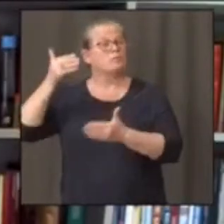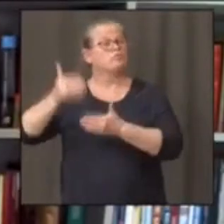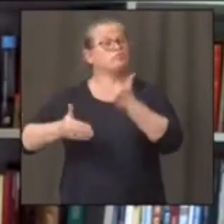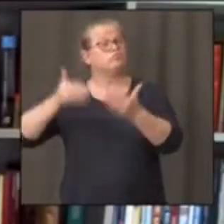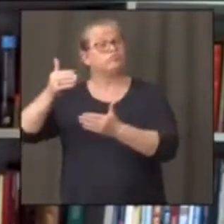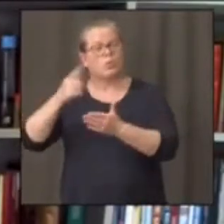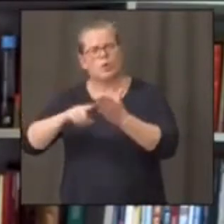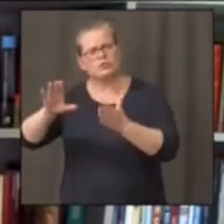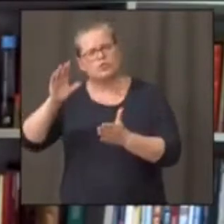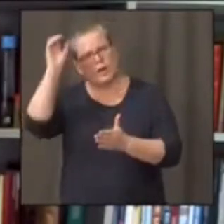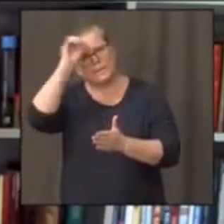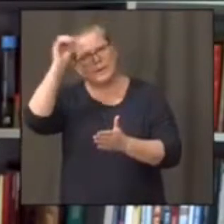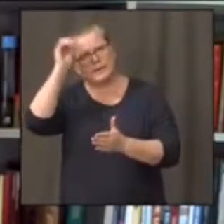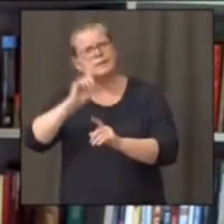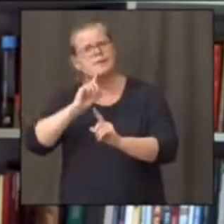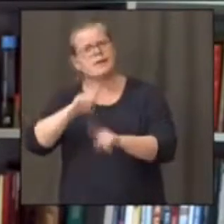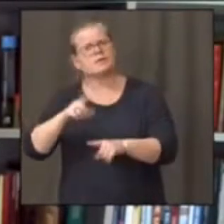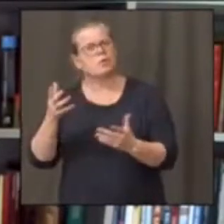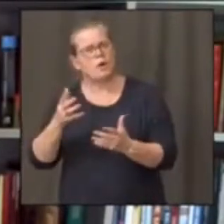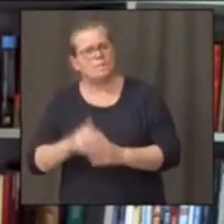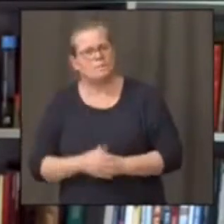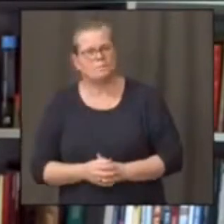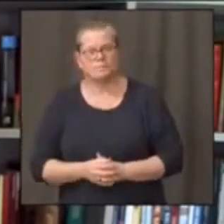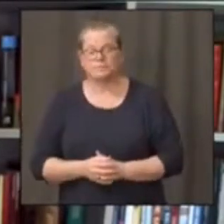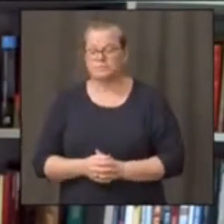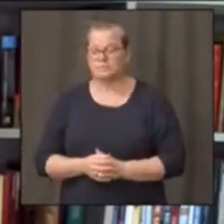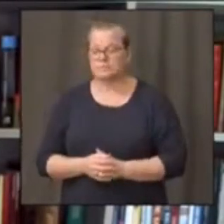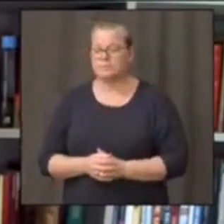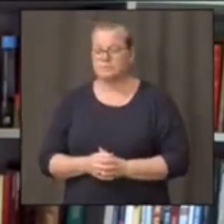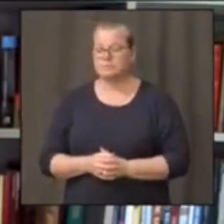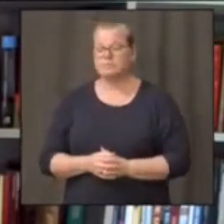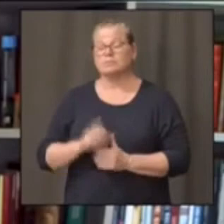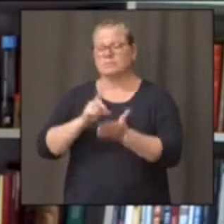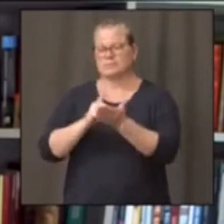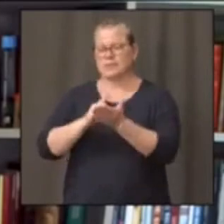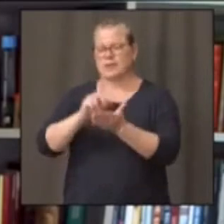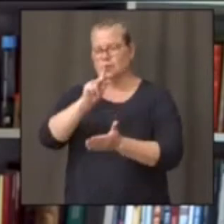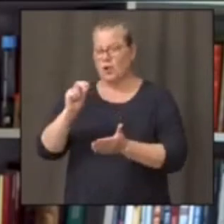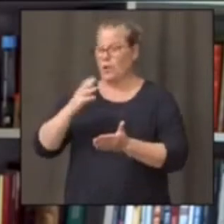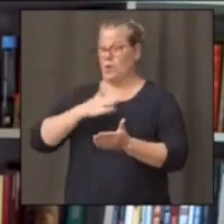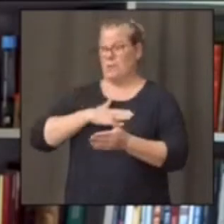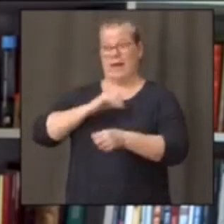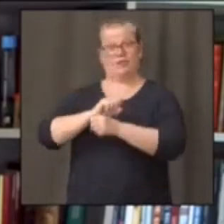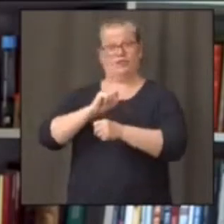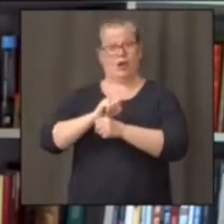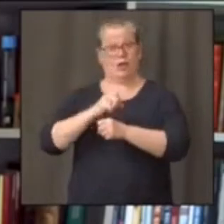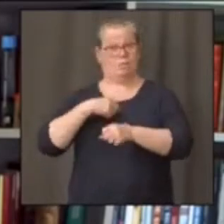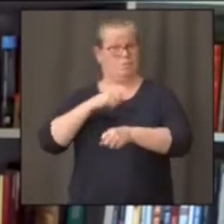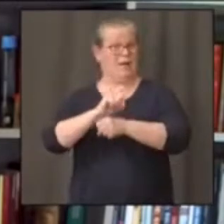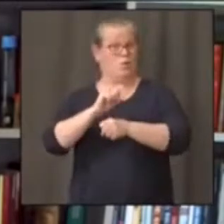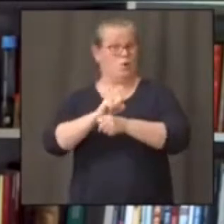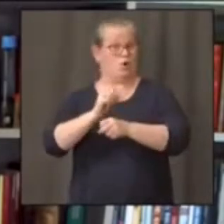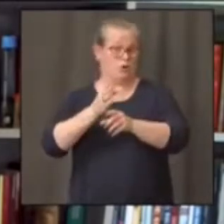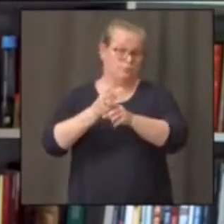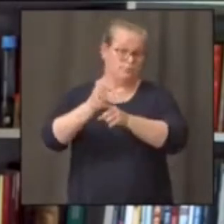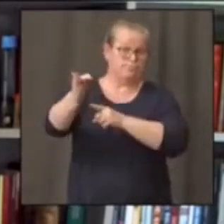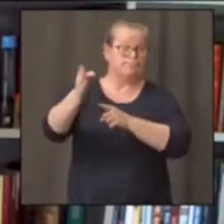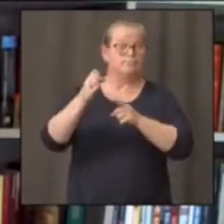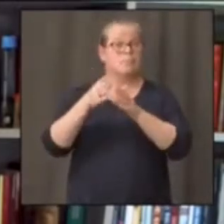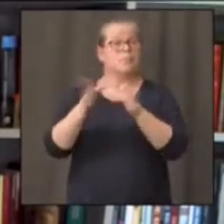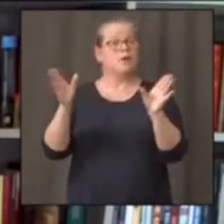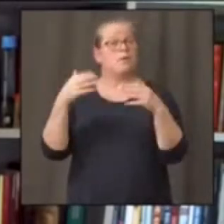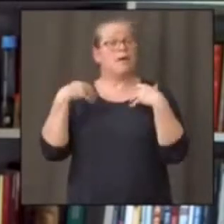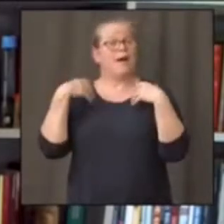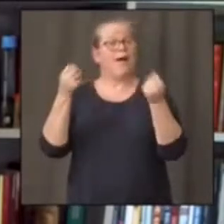many people know, kind of, and I think my job as somebody in public health is to be a little bit more on the pessimistic side